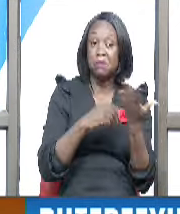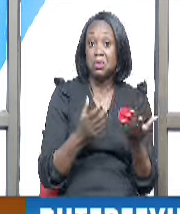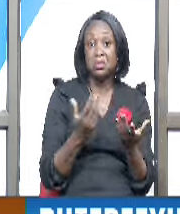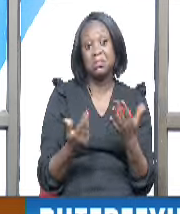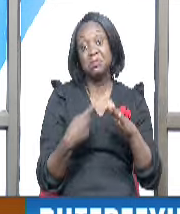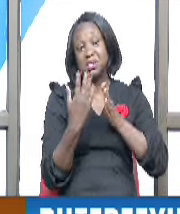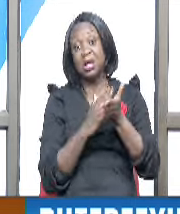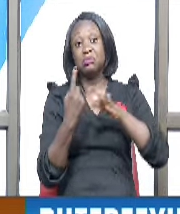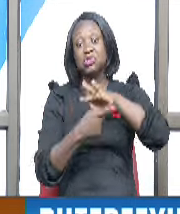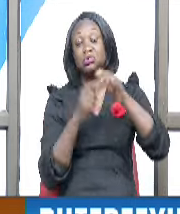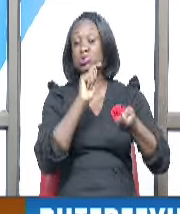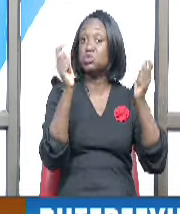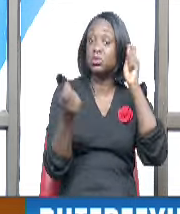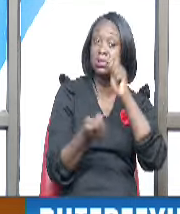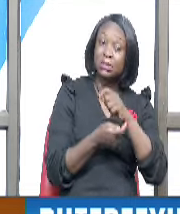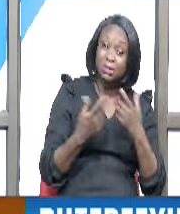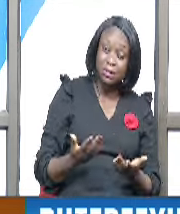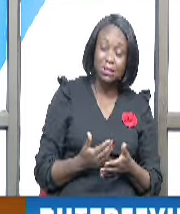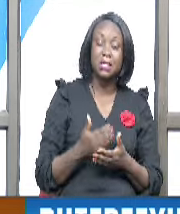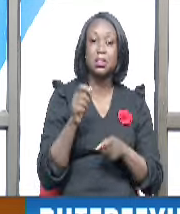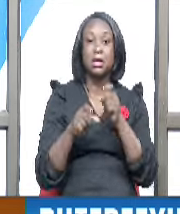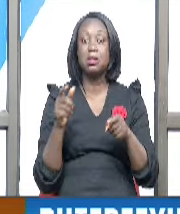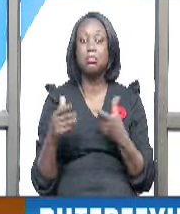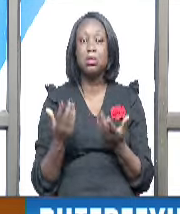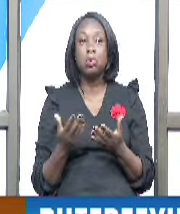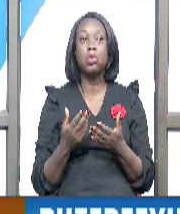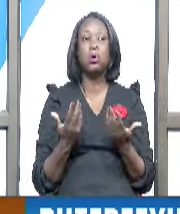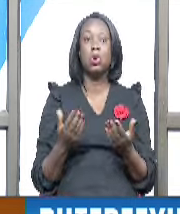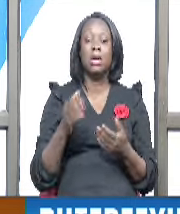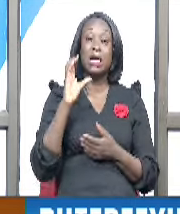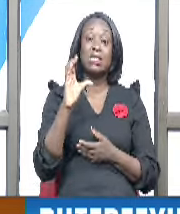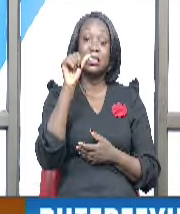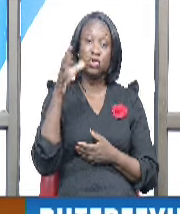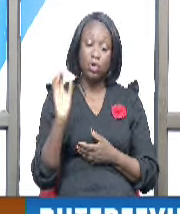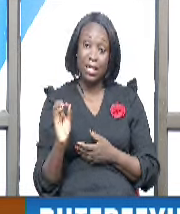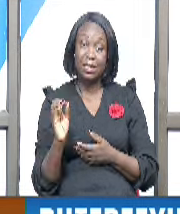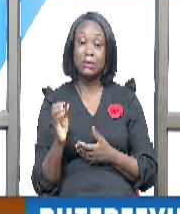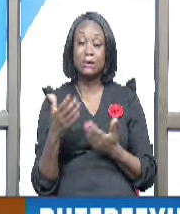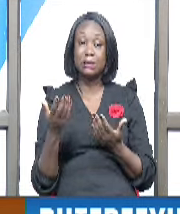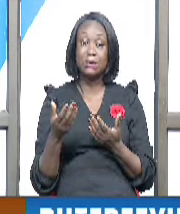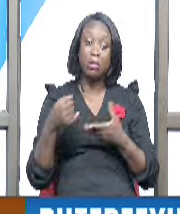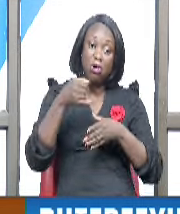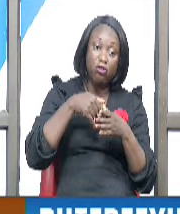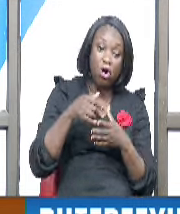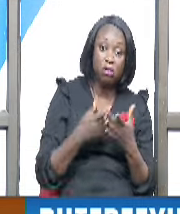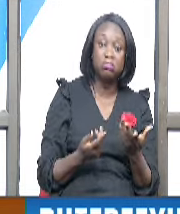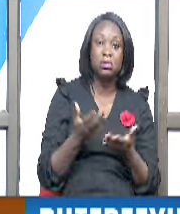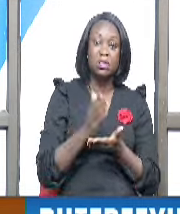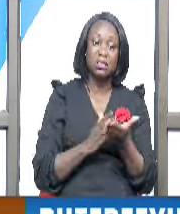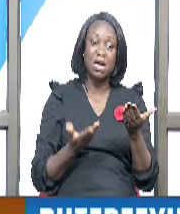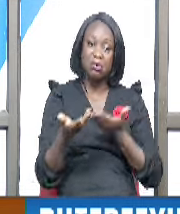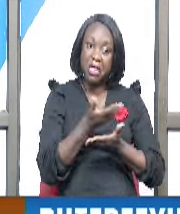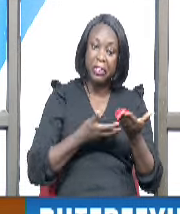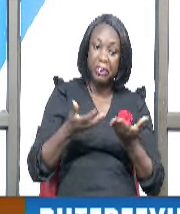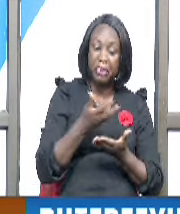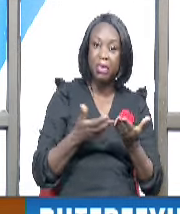we gain new science, as people start to address, as civil society engages in some of these conversations and brings